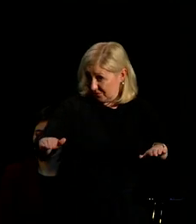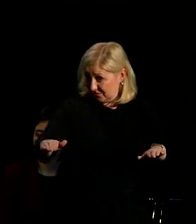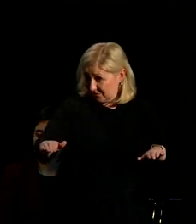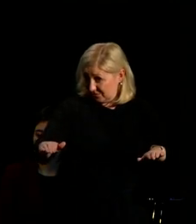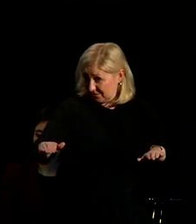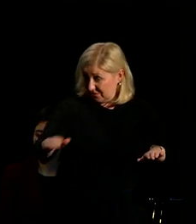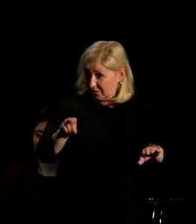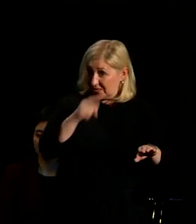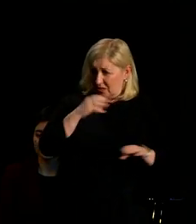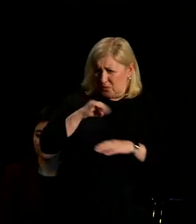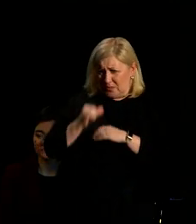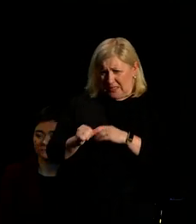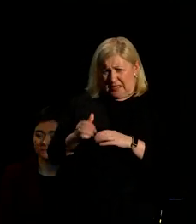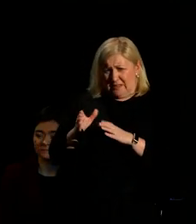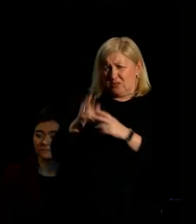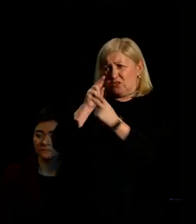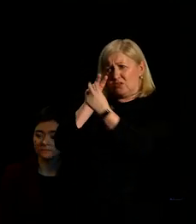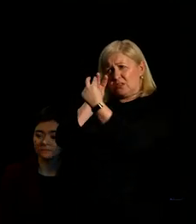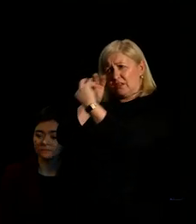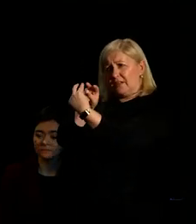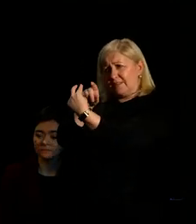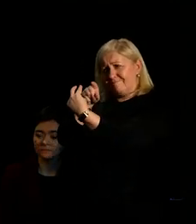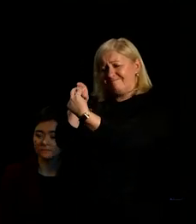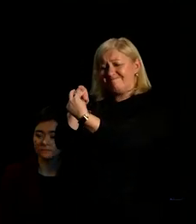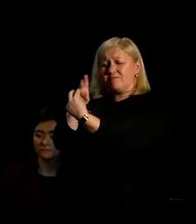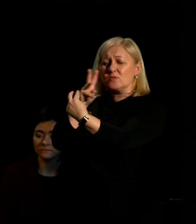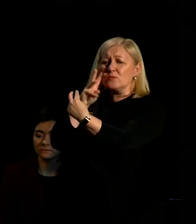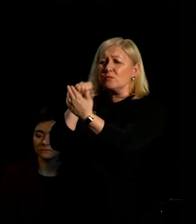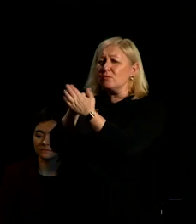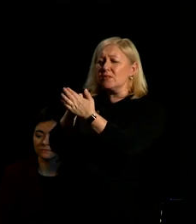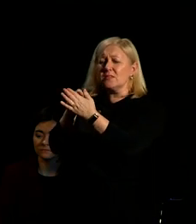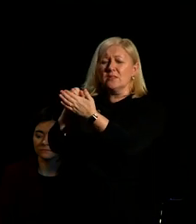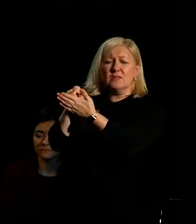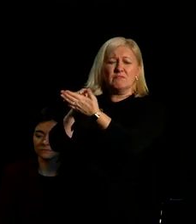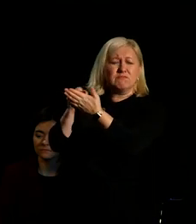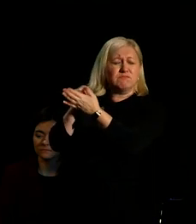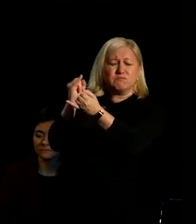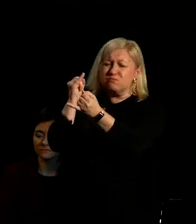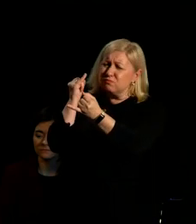today you looked into the eyes that witnessed the most cataclysmic events